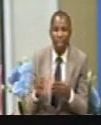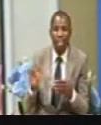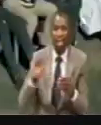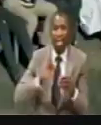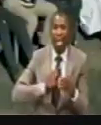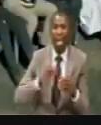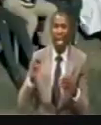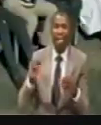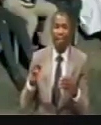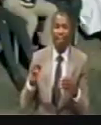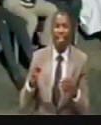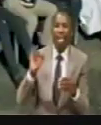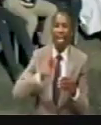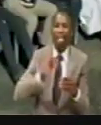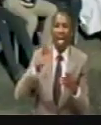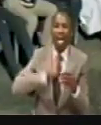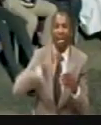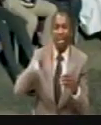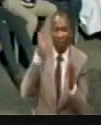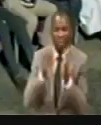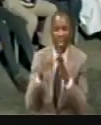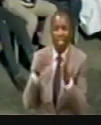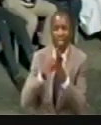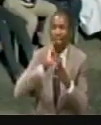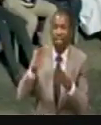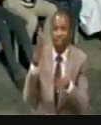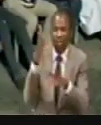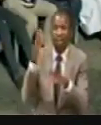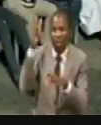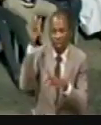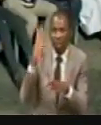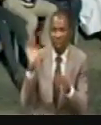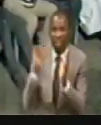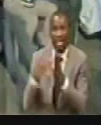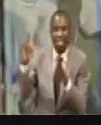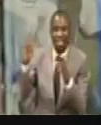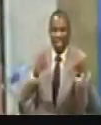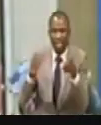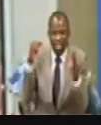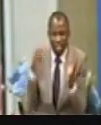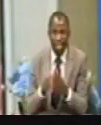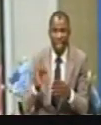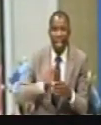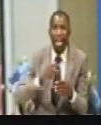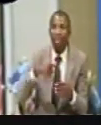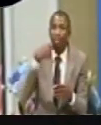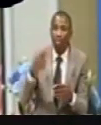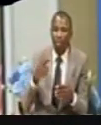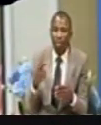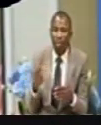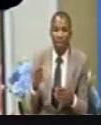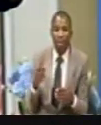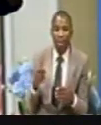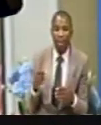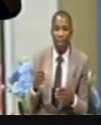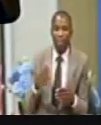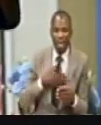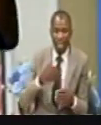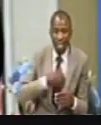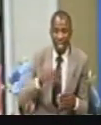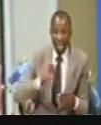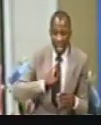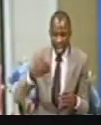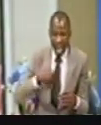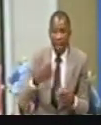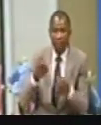womb is free. Then I lifted hand up my hand. I said, it is God that did it, that I know that it is